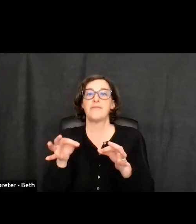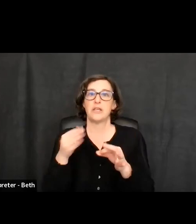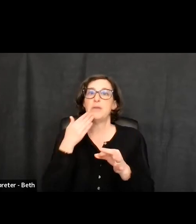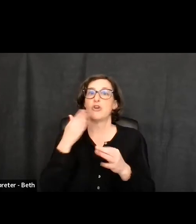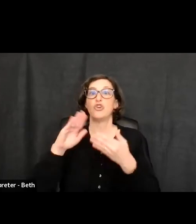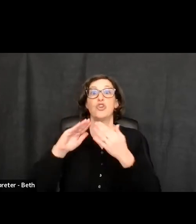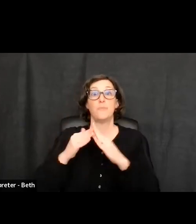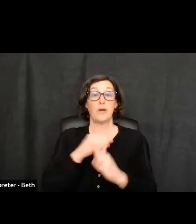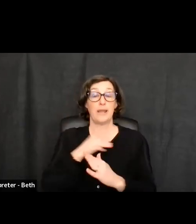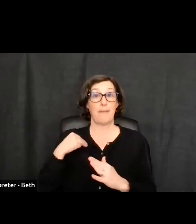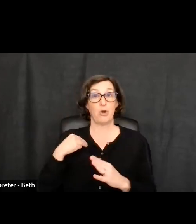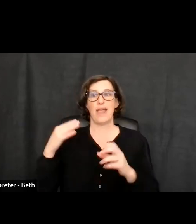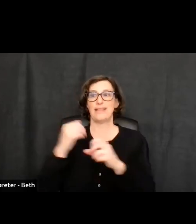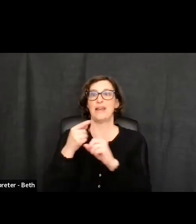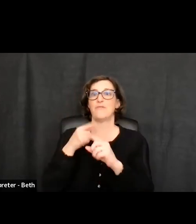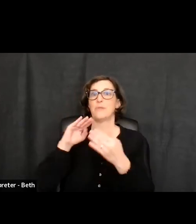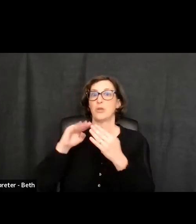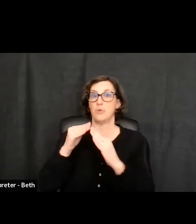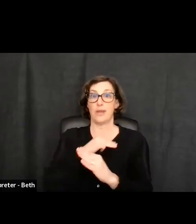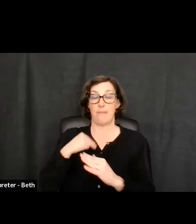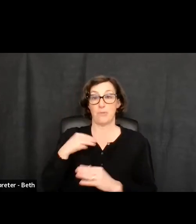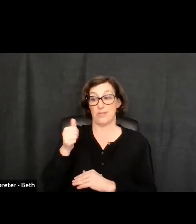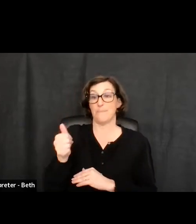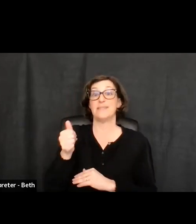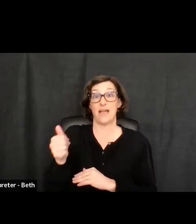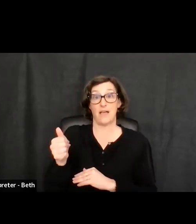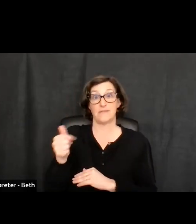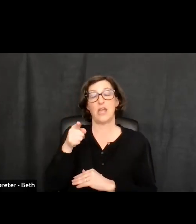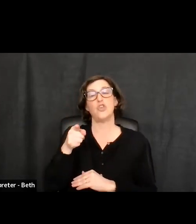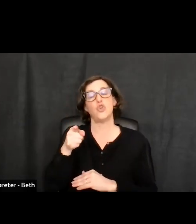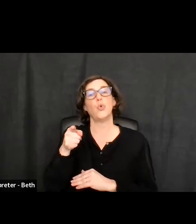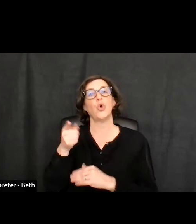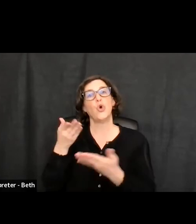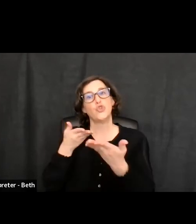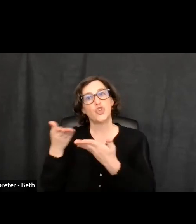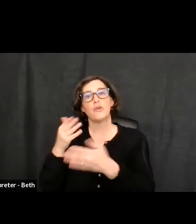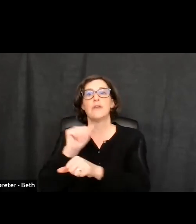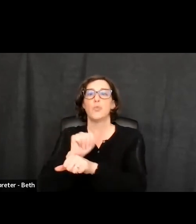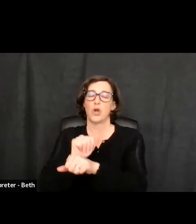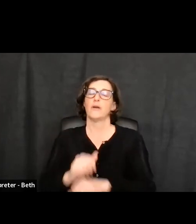community member and get it from the community members that you serve and with whom you're working.